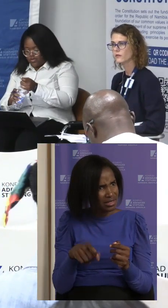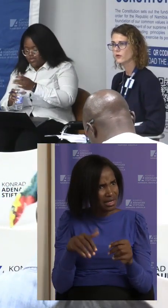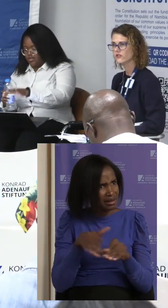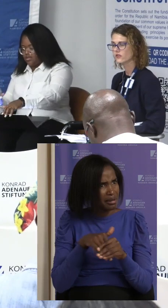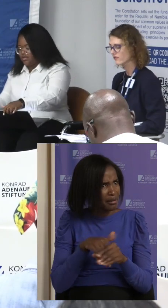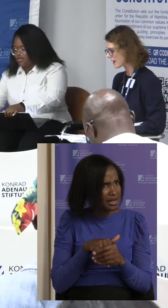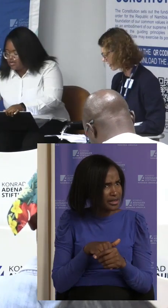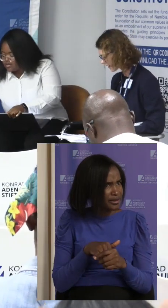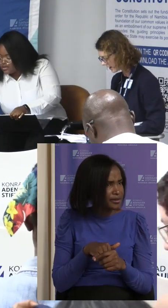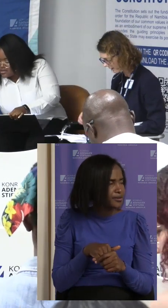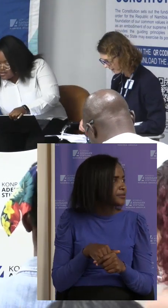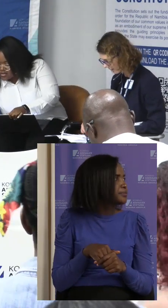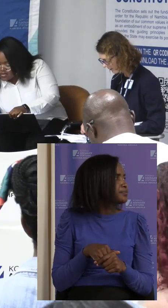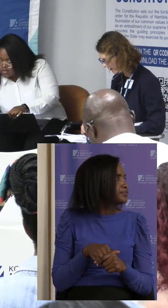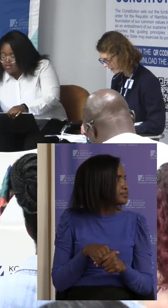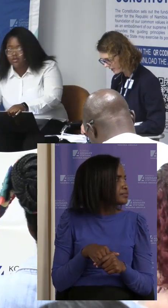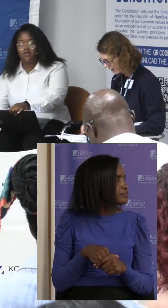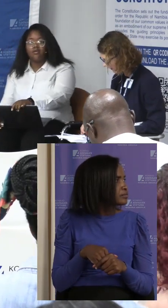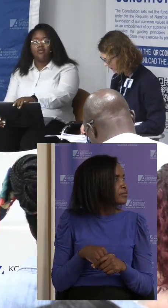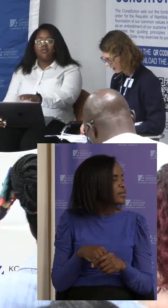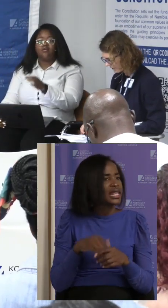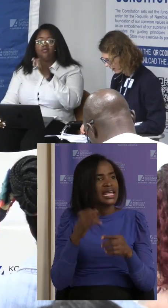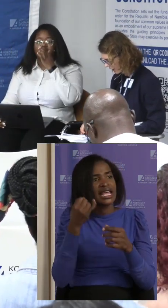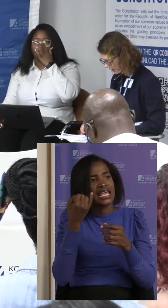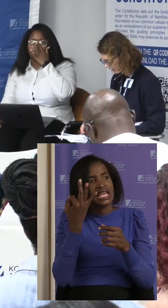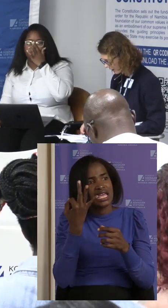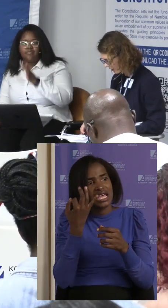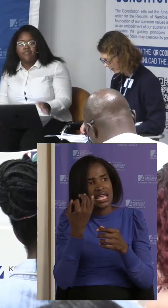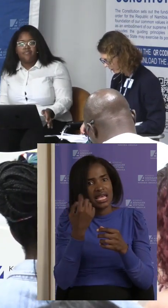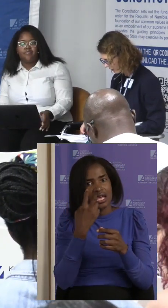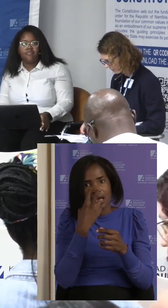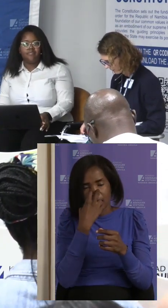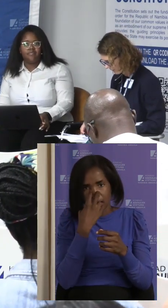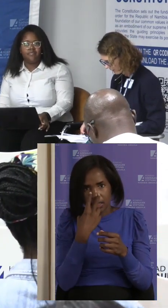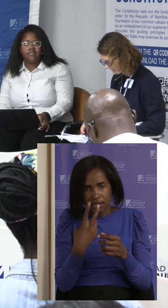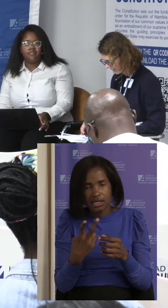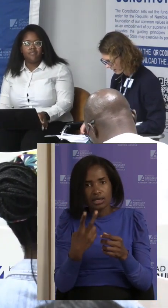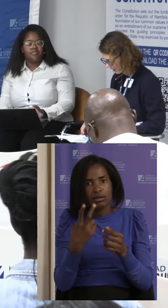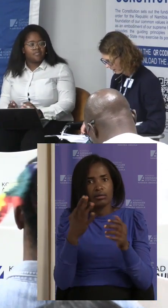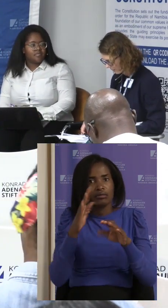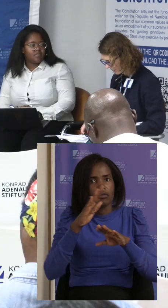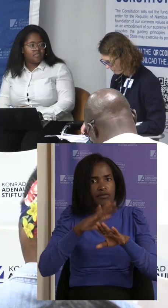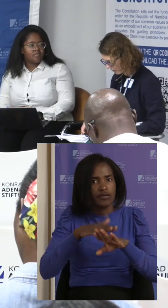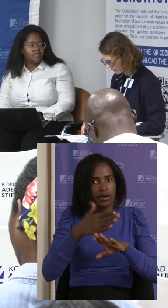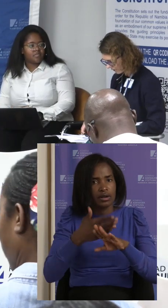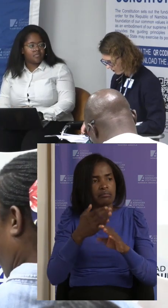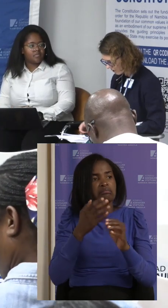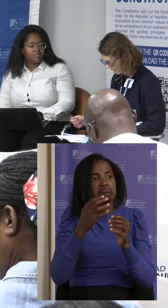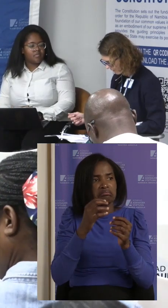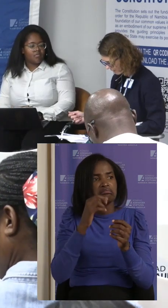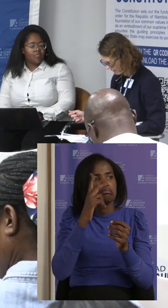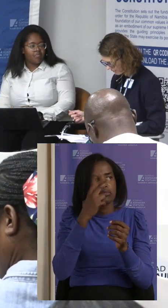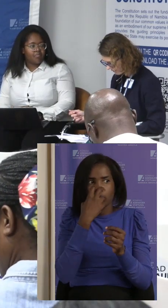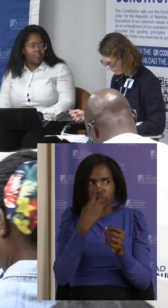them questions directly, as I can see there is a lot going on in terms of the importance of